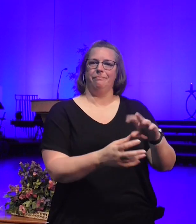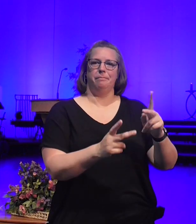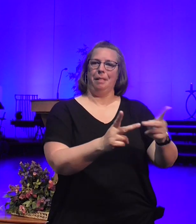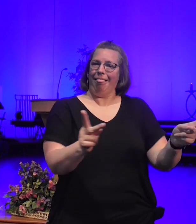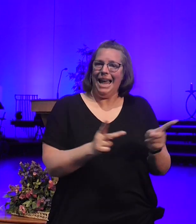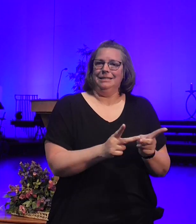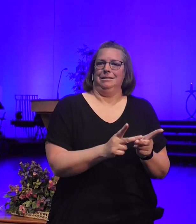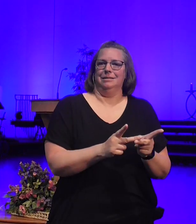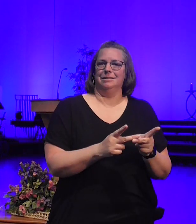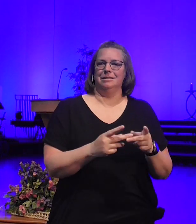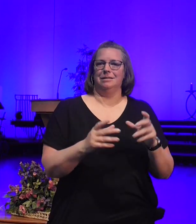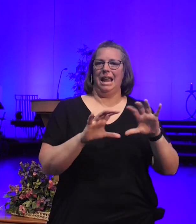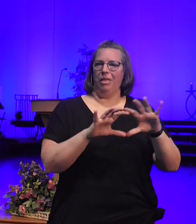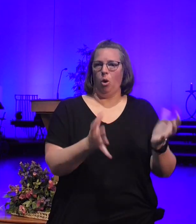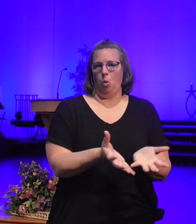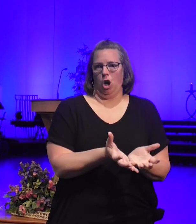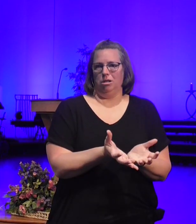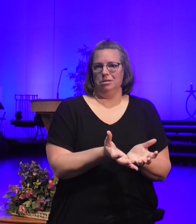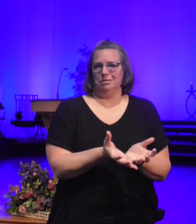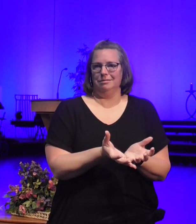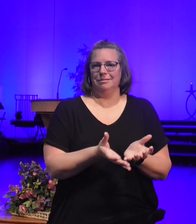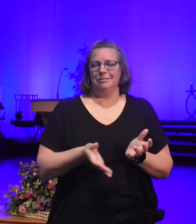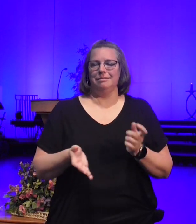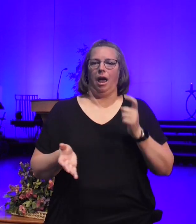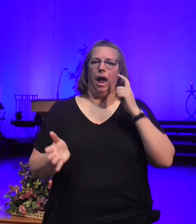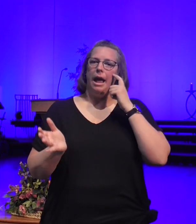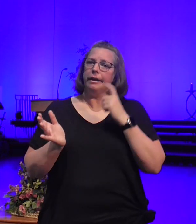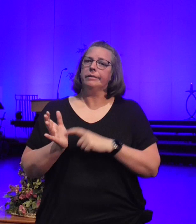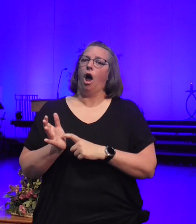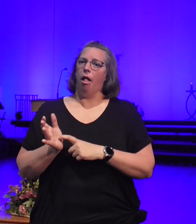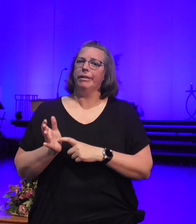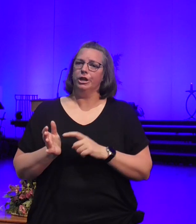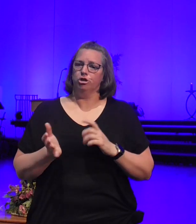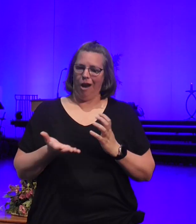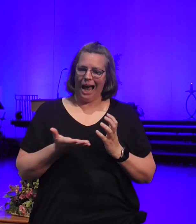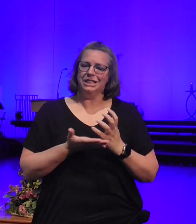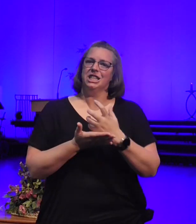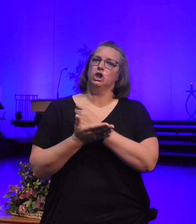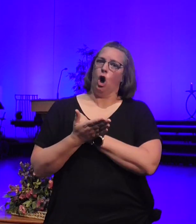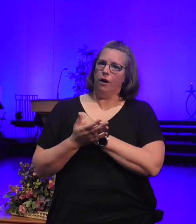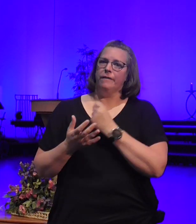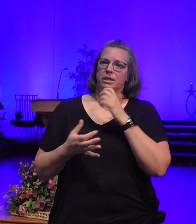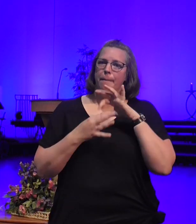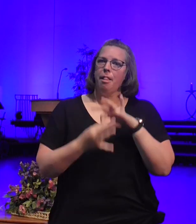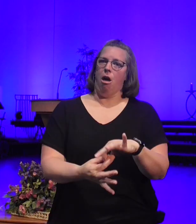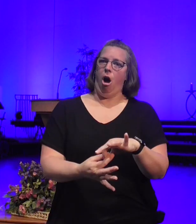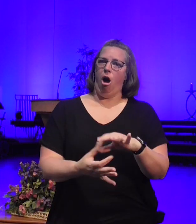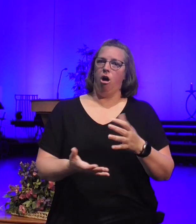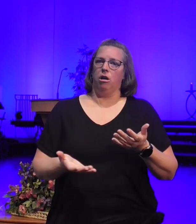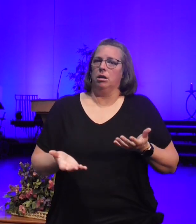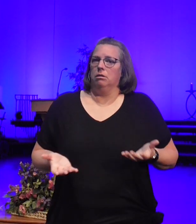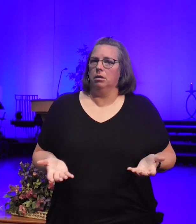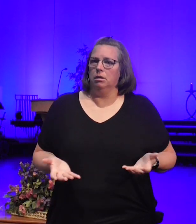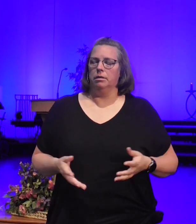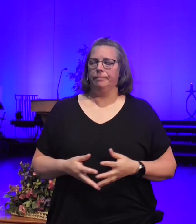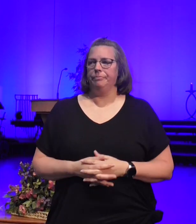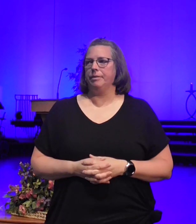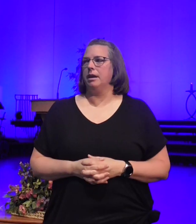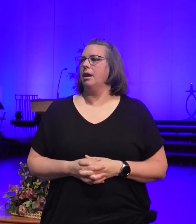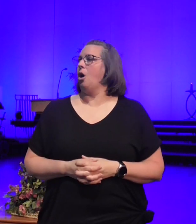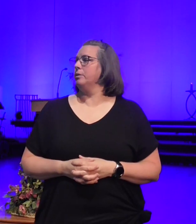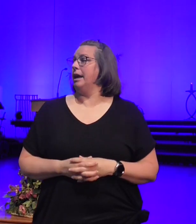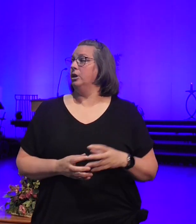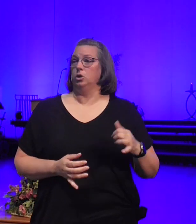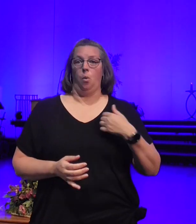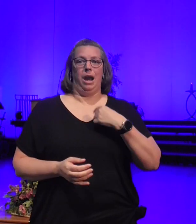world. And acknowledging that we do deserve to belong. We want to belong. Here's the thing I want to